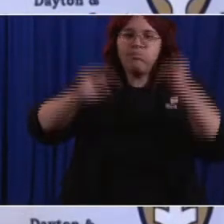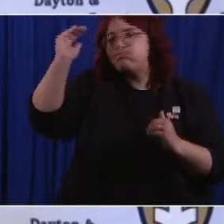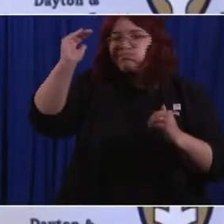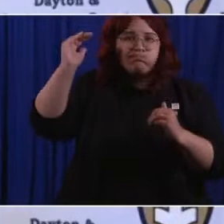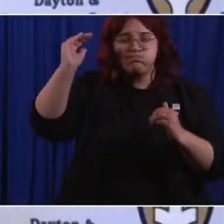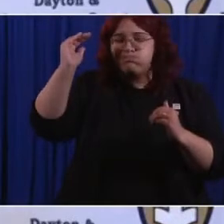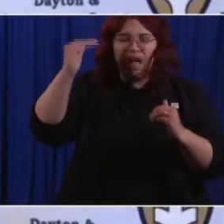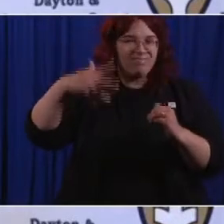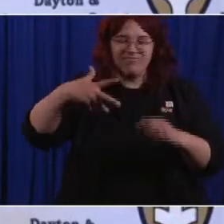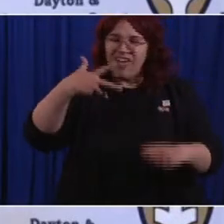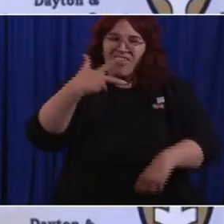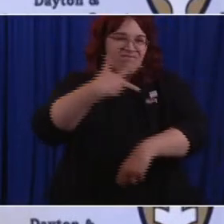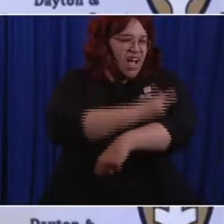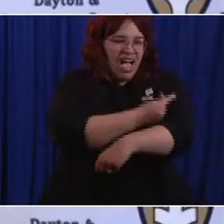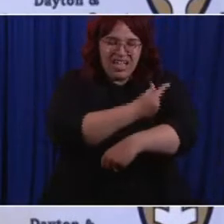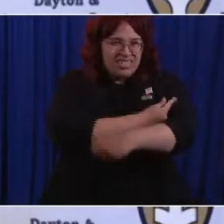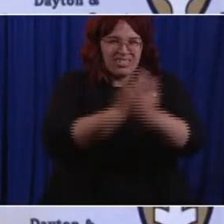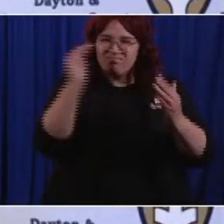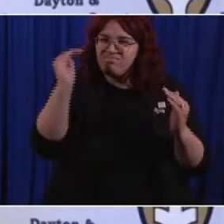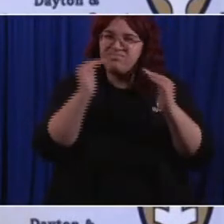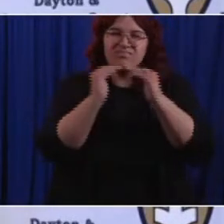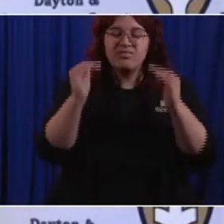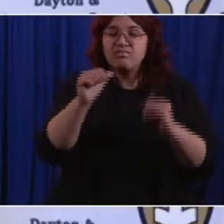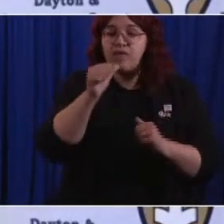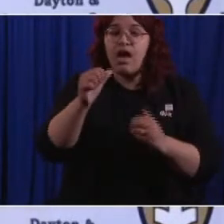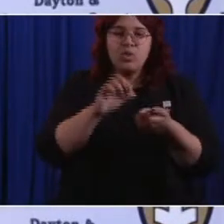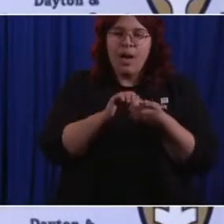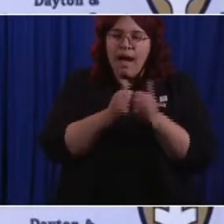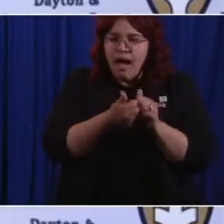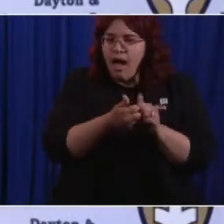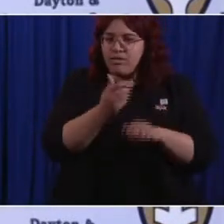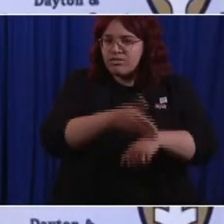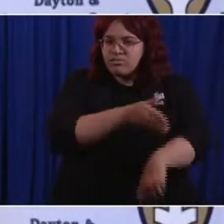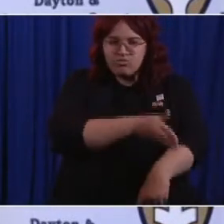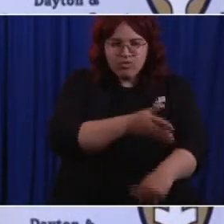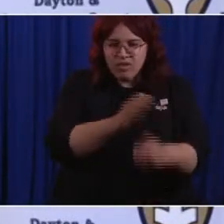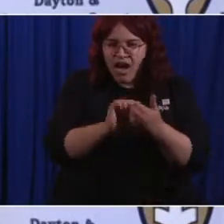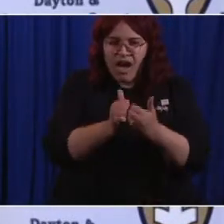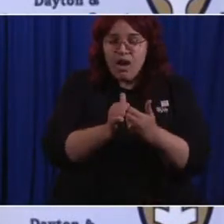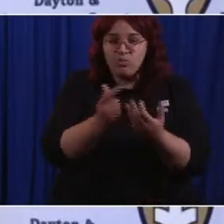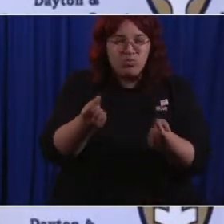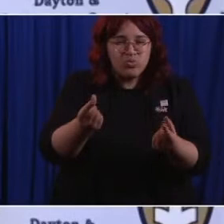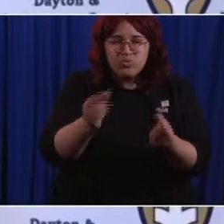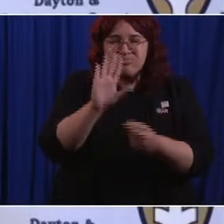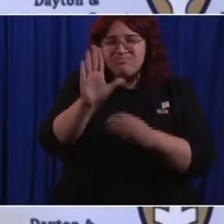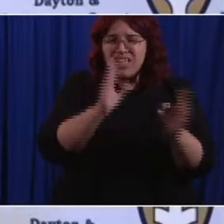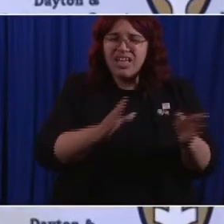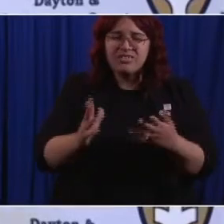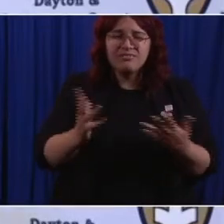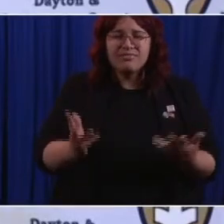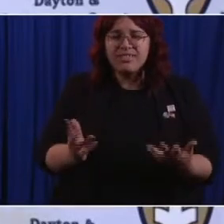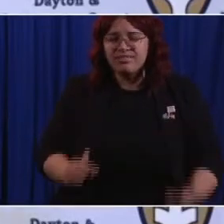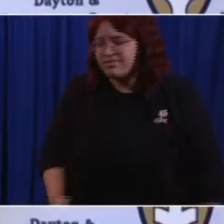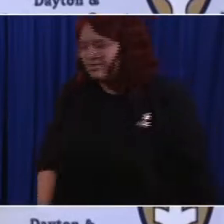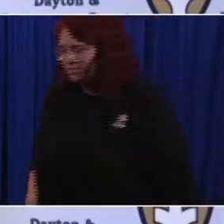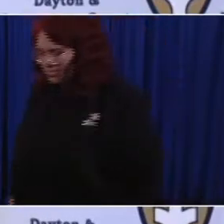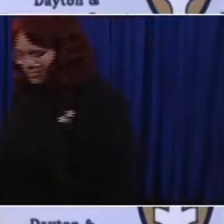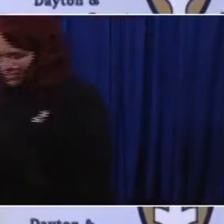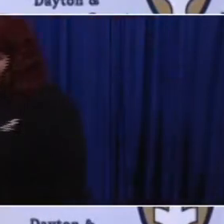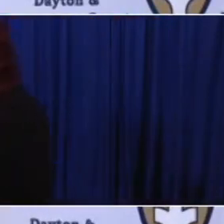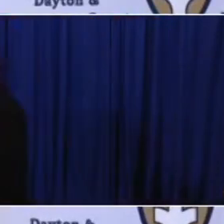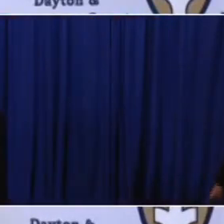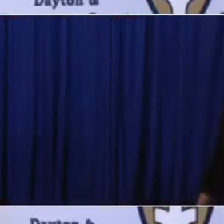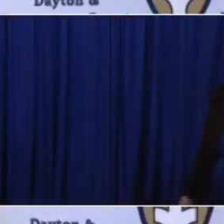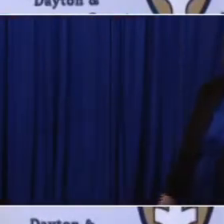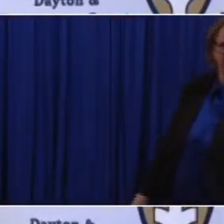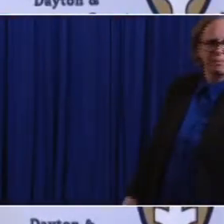level to improve these numbers? And is there anything more that can be done? Well, Jordan, there's always more we